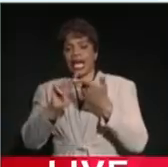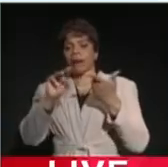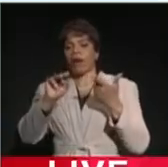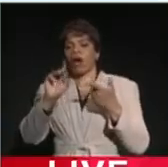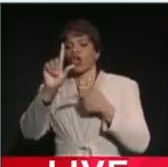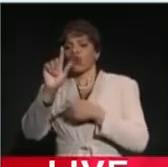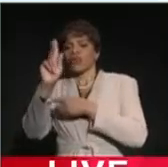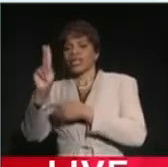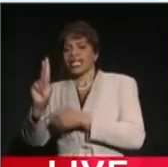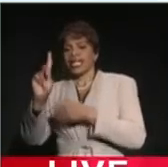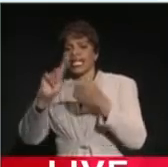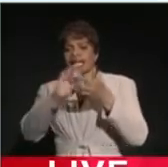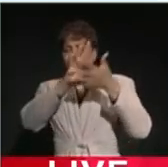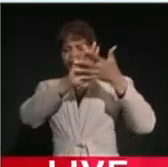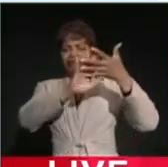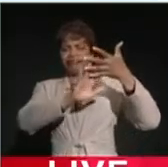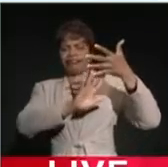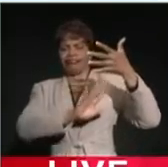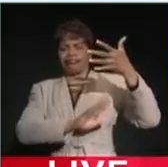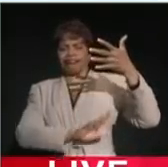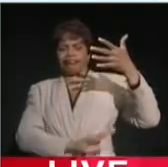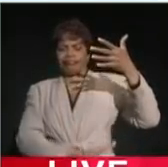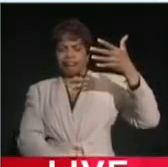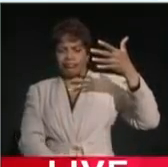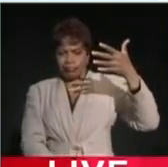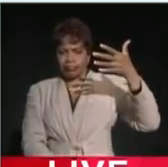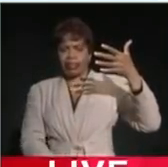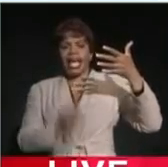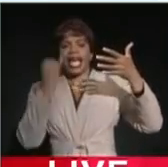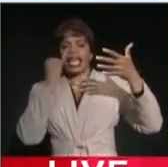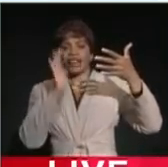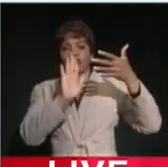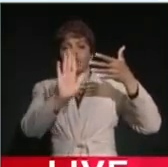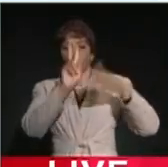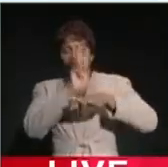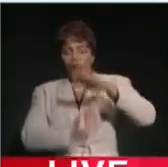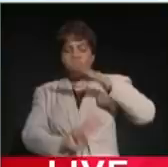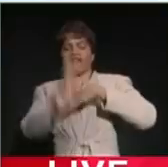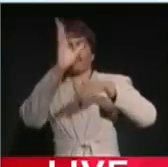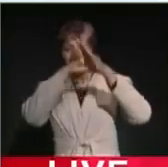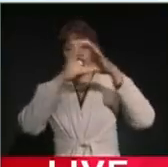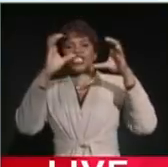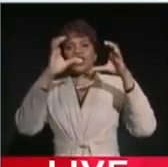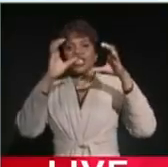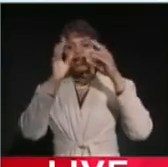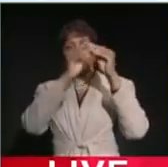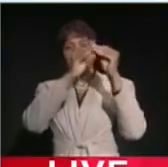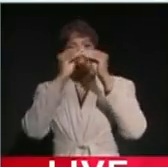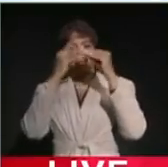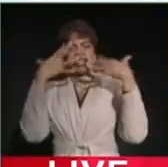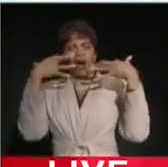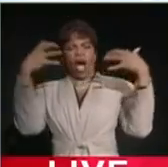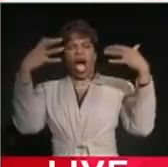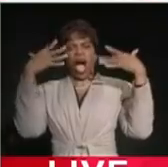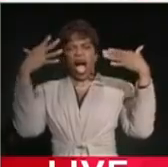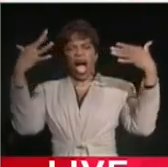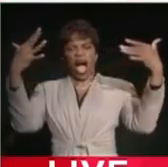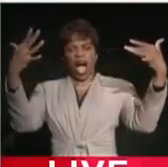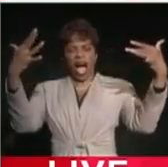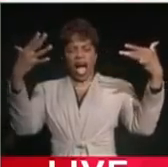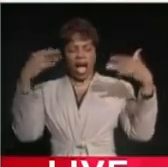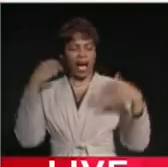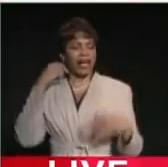King and Cesar Chavez and Barack Obama. And if that's your vision, I need you. I need your vote on November 7th. Thank you. All